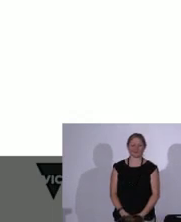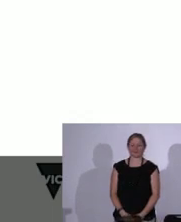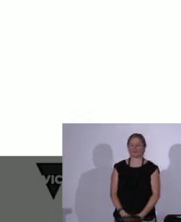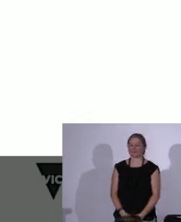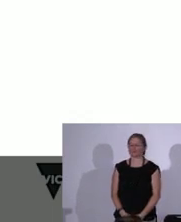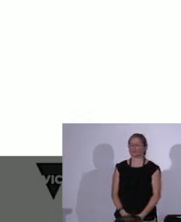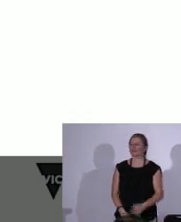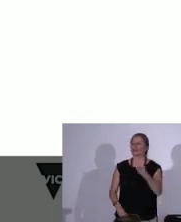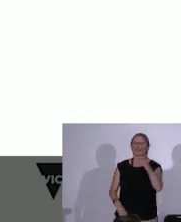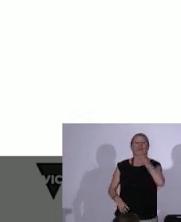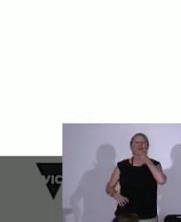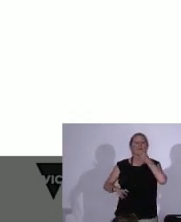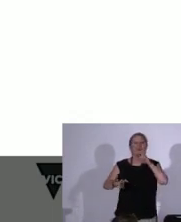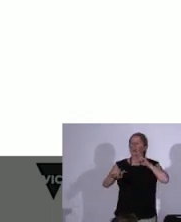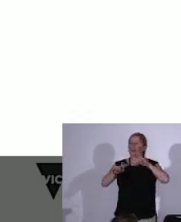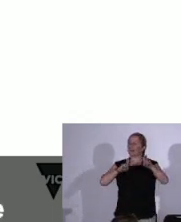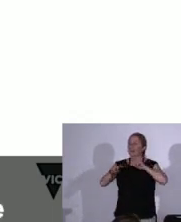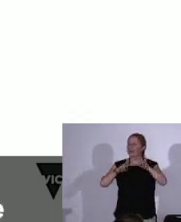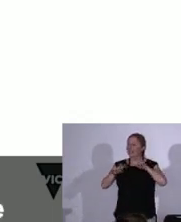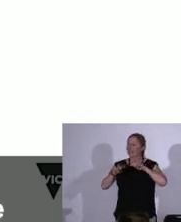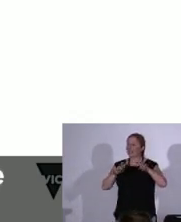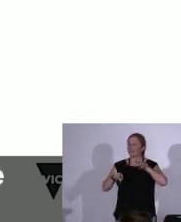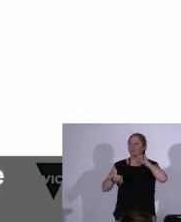We have a little activity. So we just get some